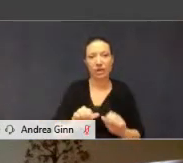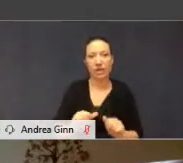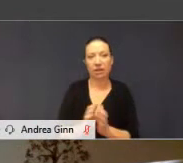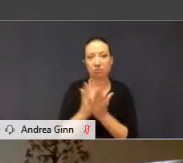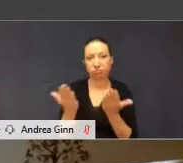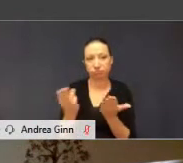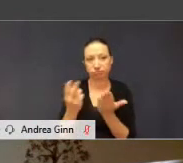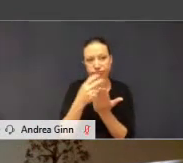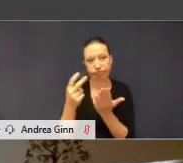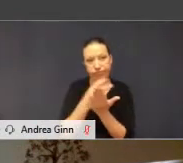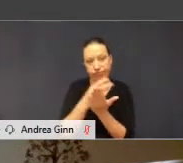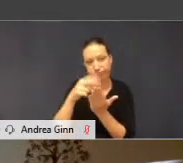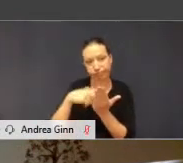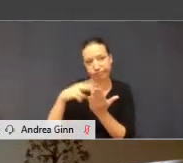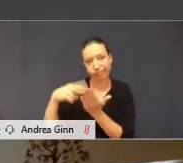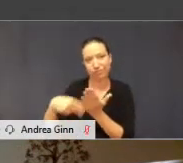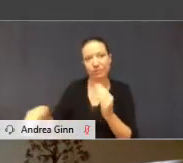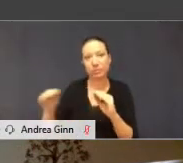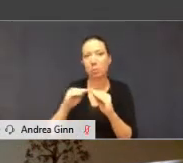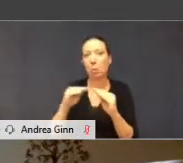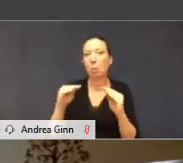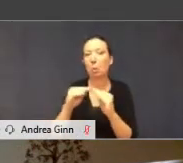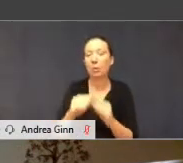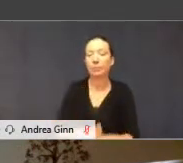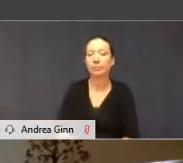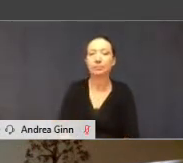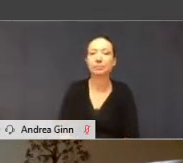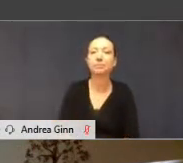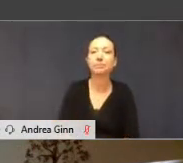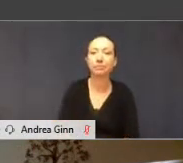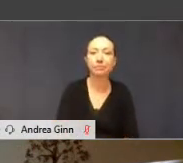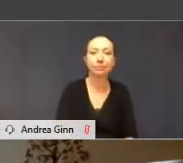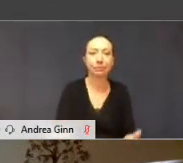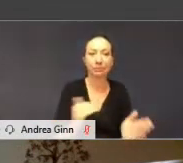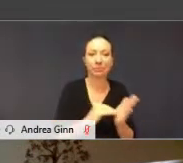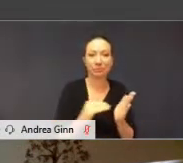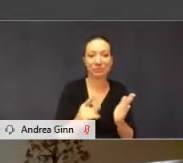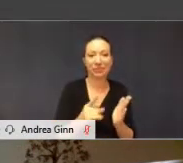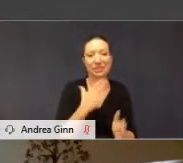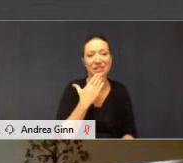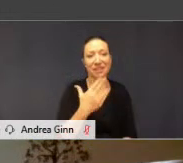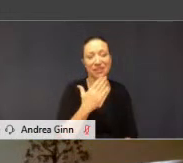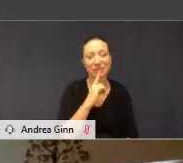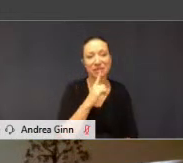more closely. And again, I just appreciate the data-driven